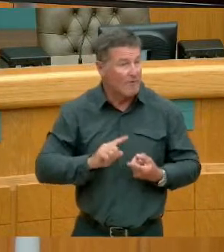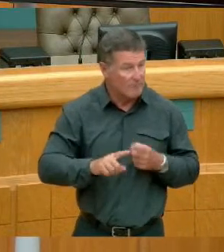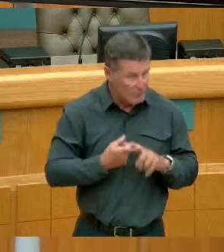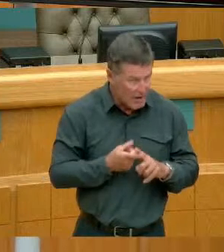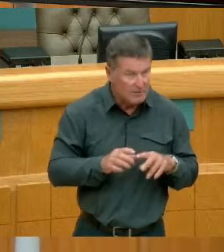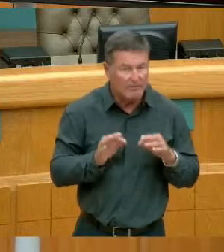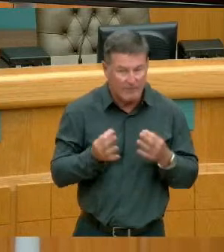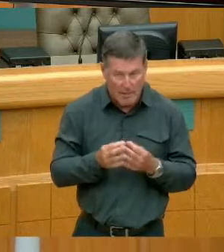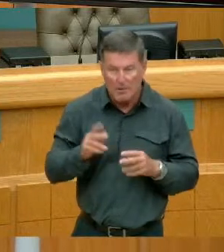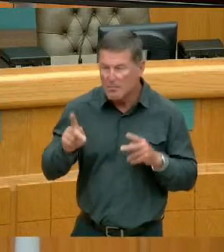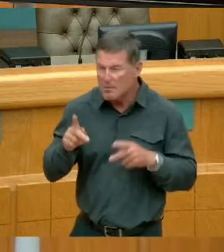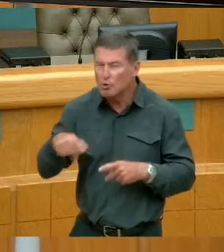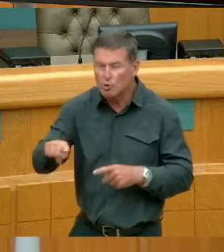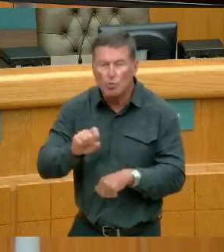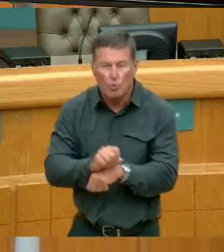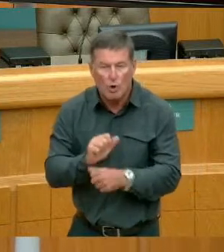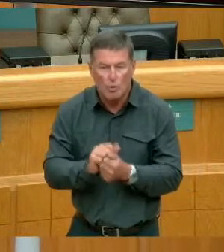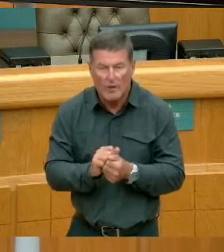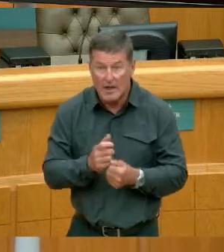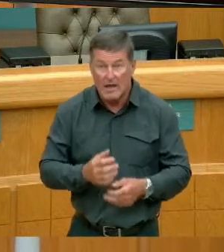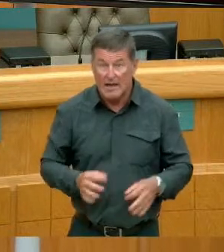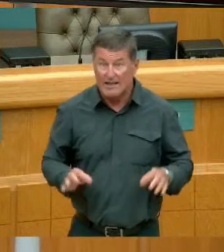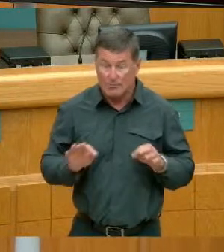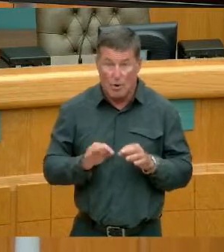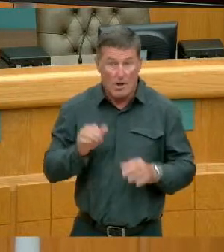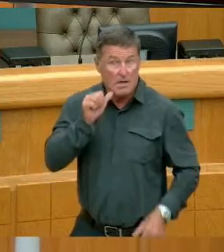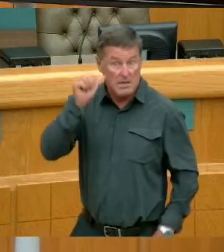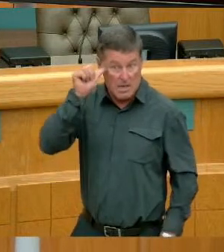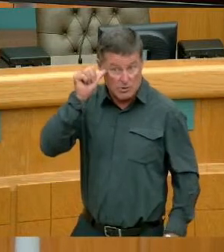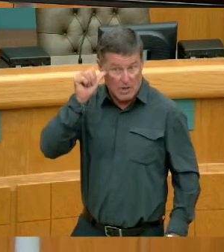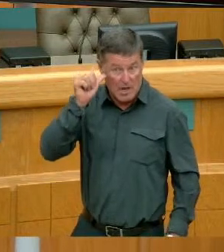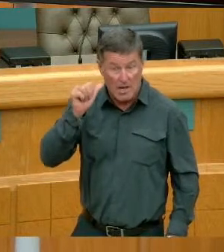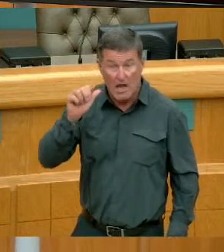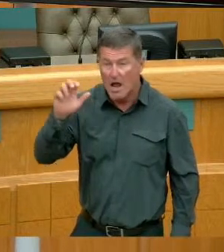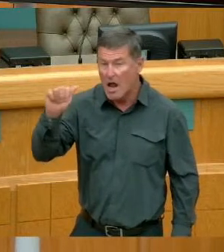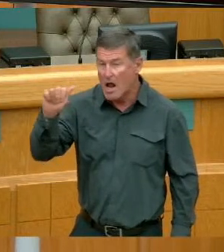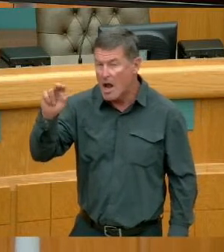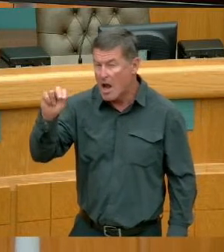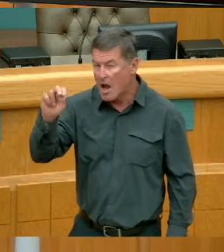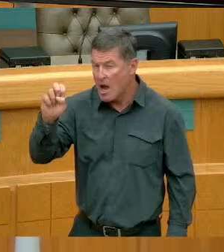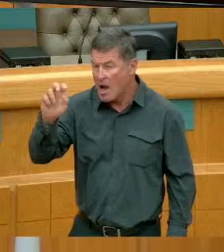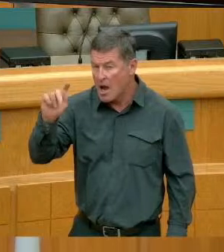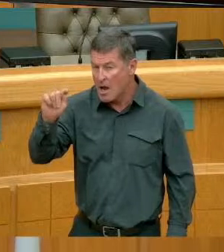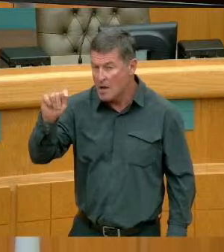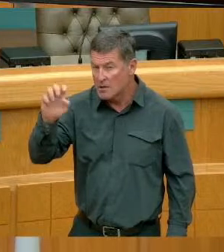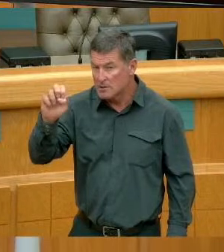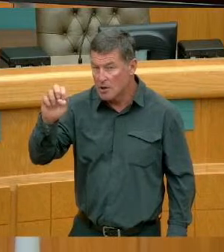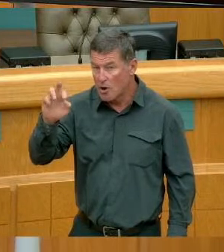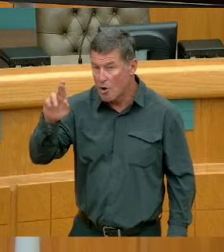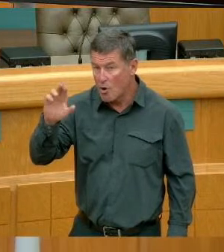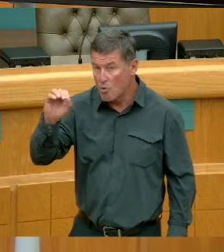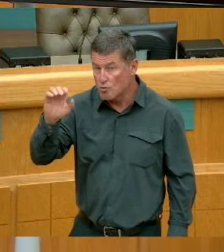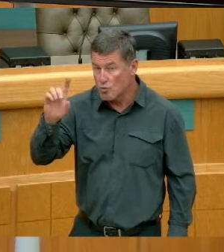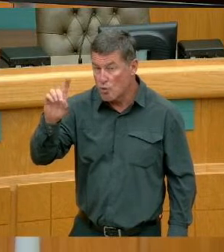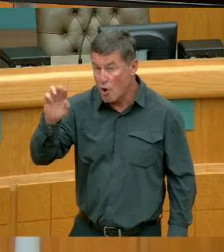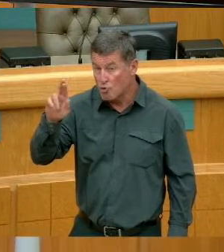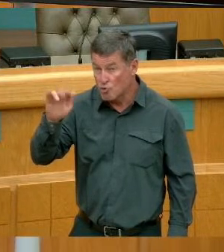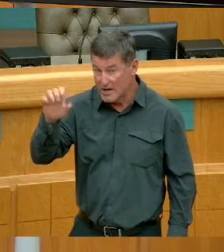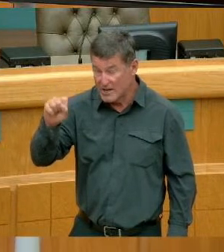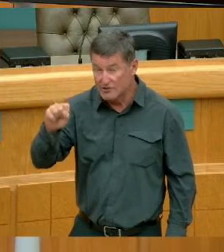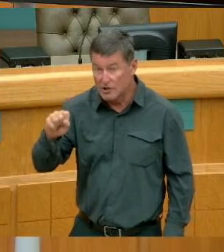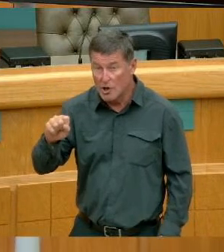on. It is important. The video yesterday that Annette Rodriguez showed or did, we put that out live,